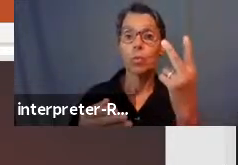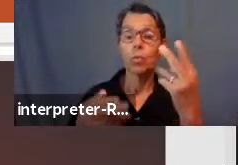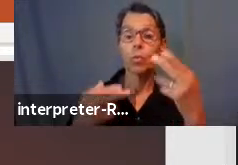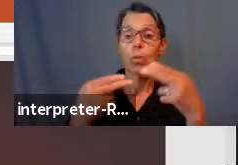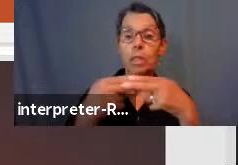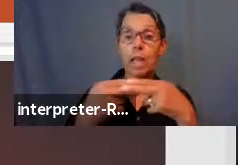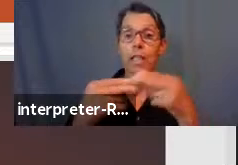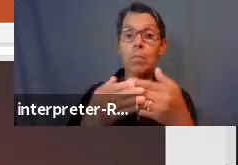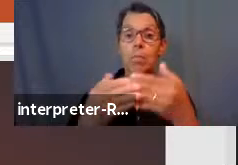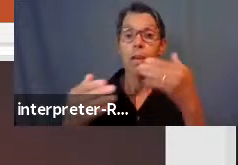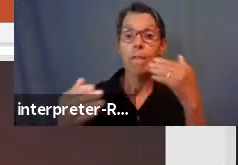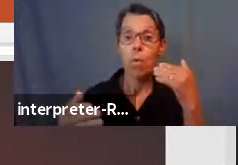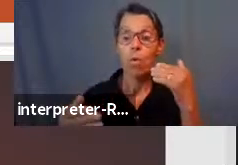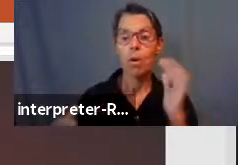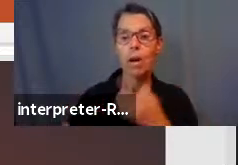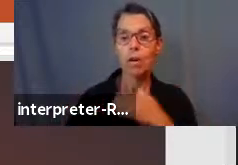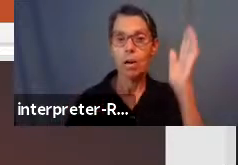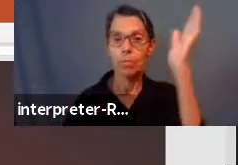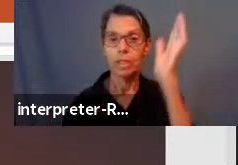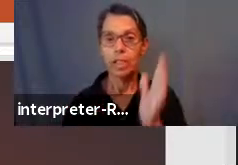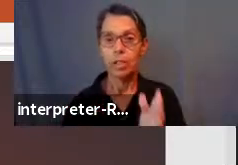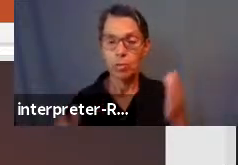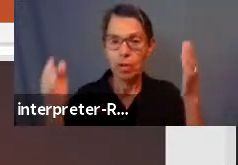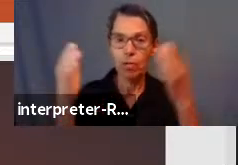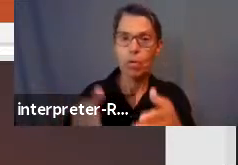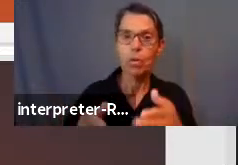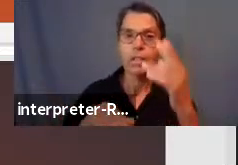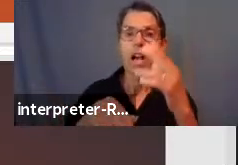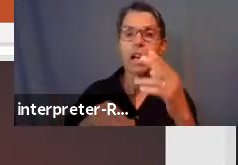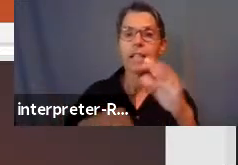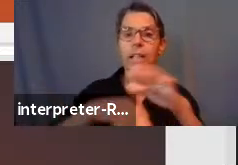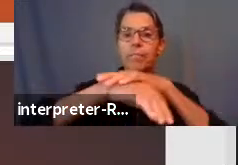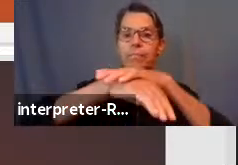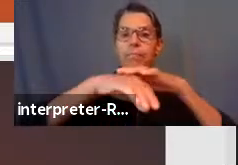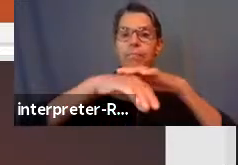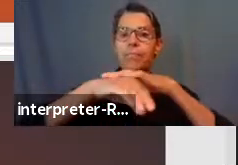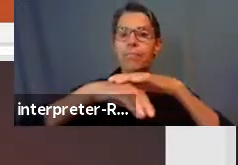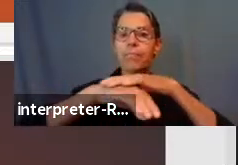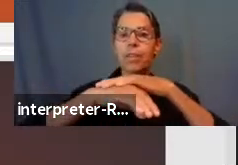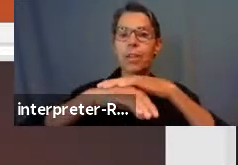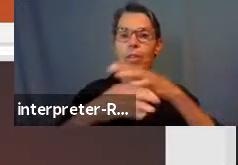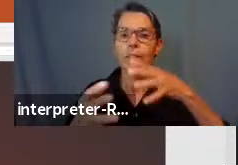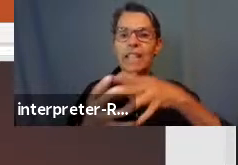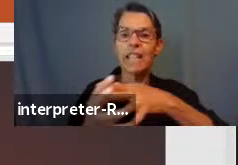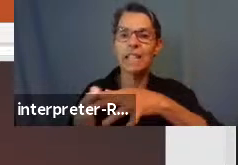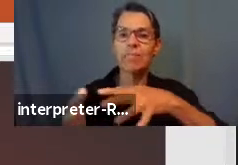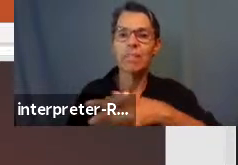focusing on Native American vaccination in Kansas. So this slide, next slide.